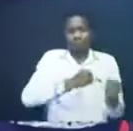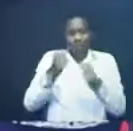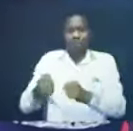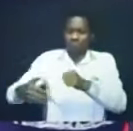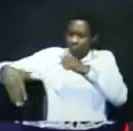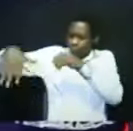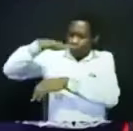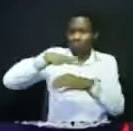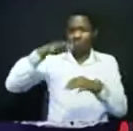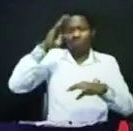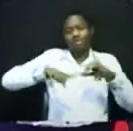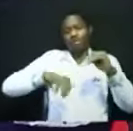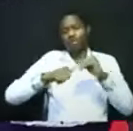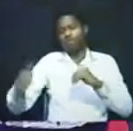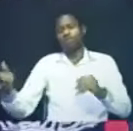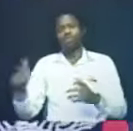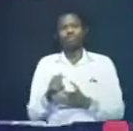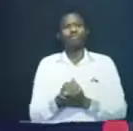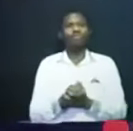Great reward.